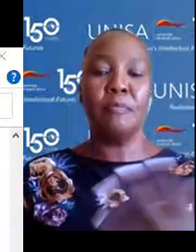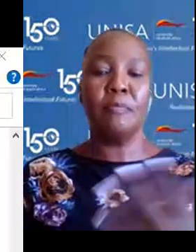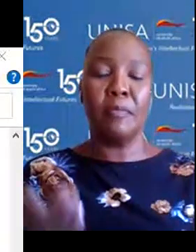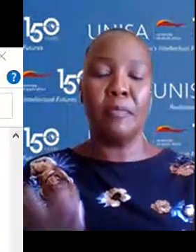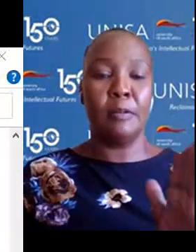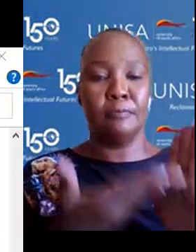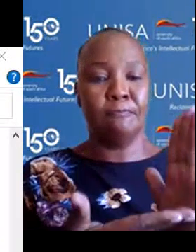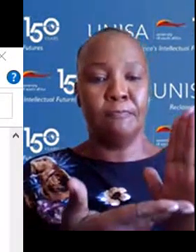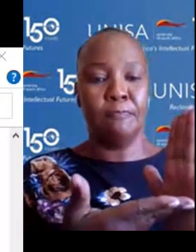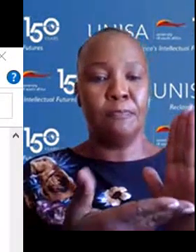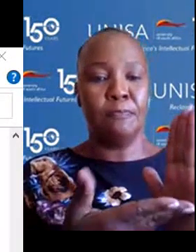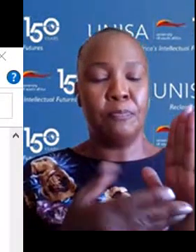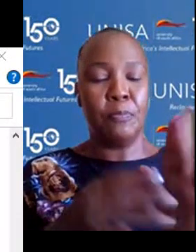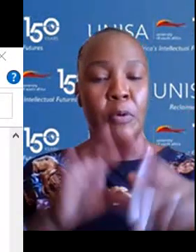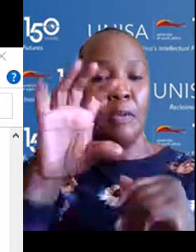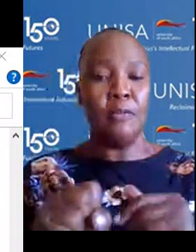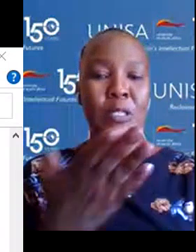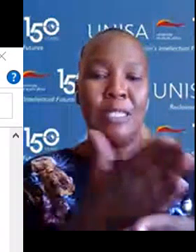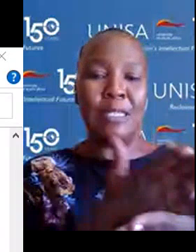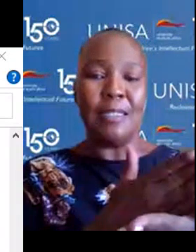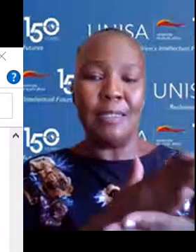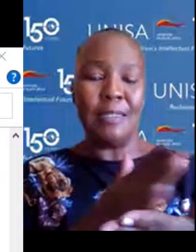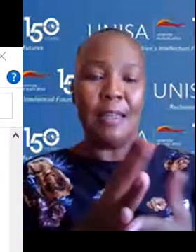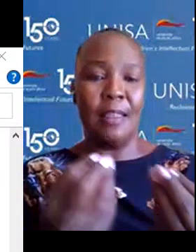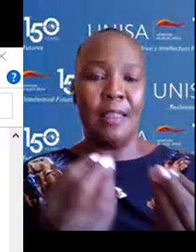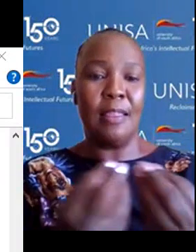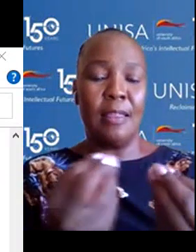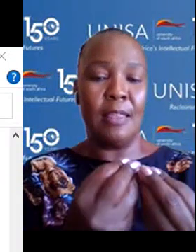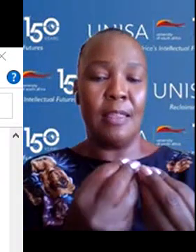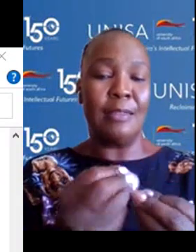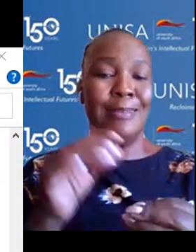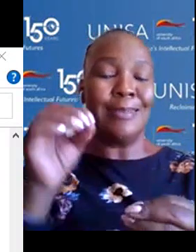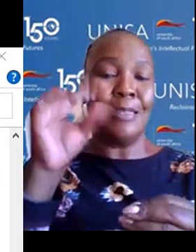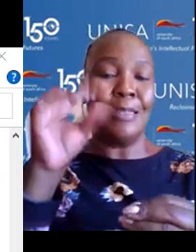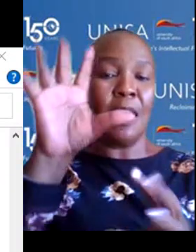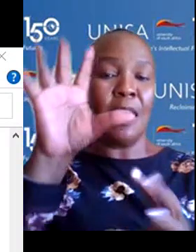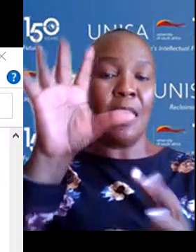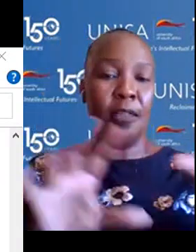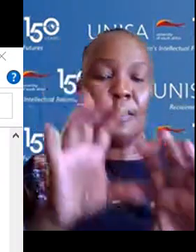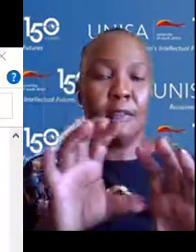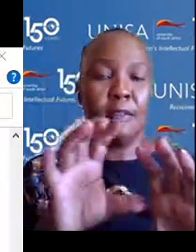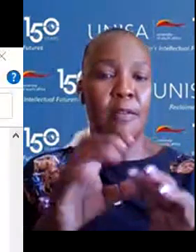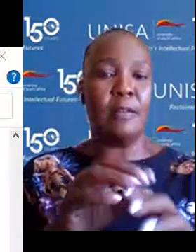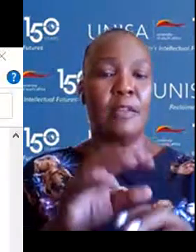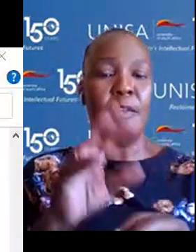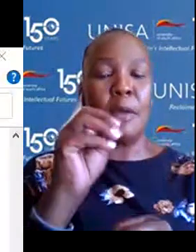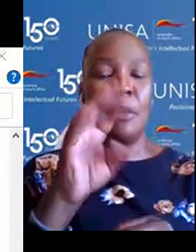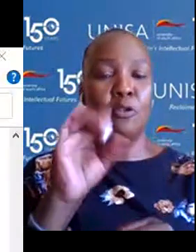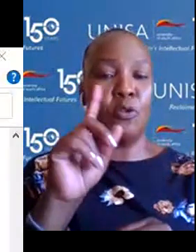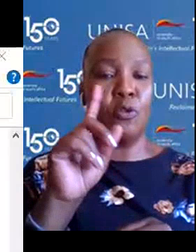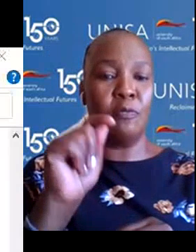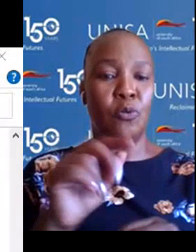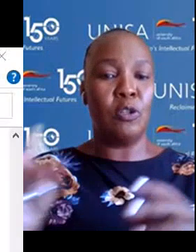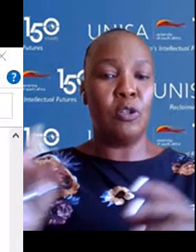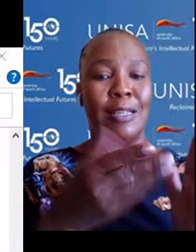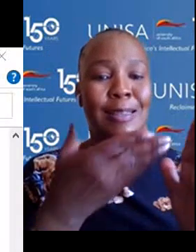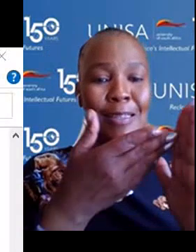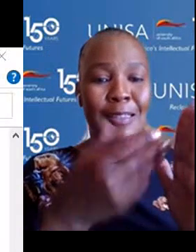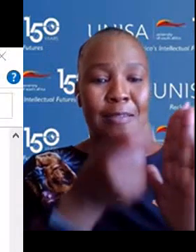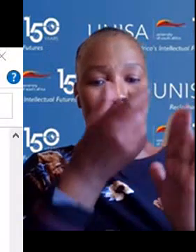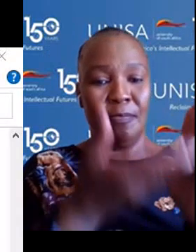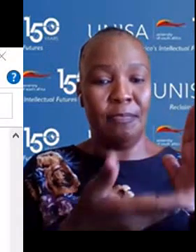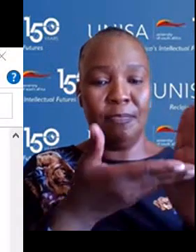you're going to find whenever you share things in the cloud with Microsoft products, you'll always see this little guy, and it's always going to look